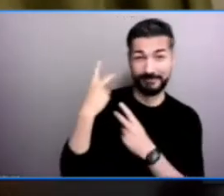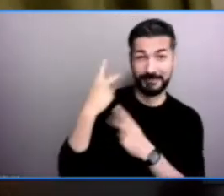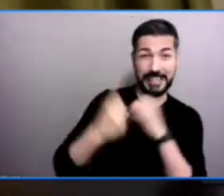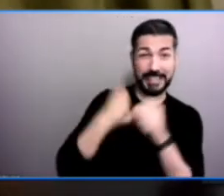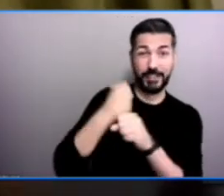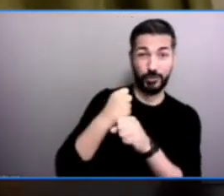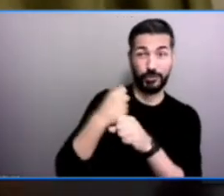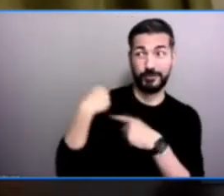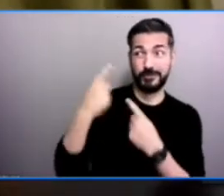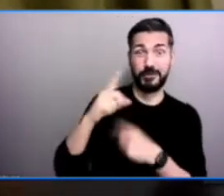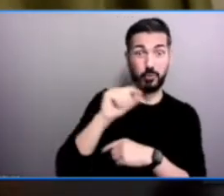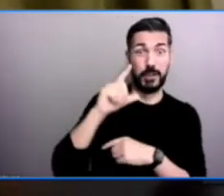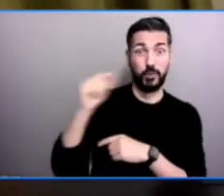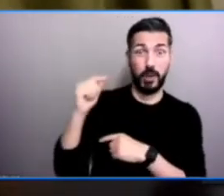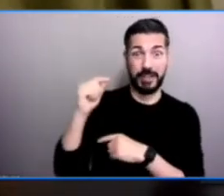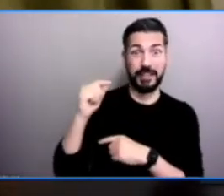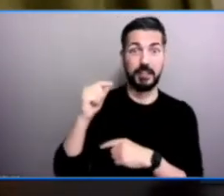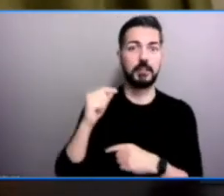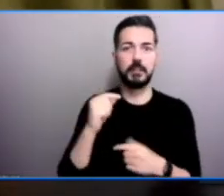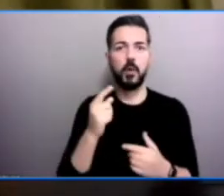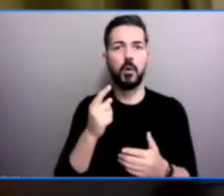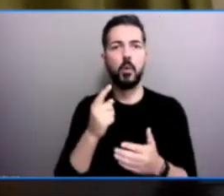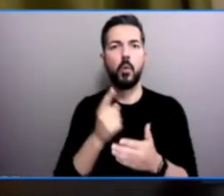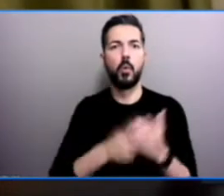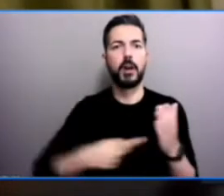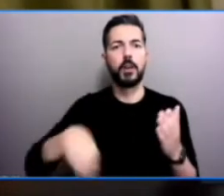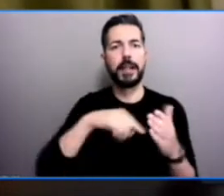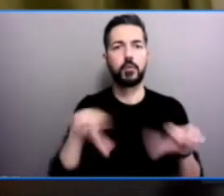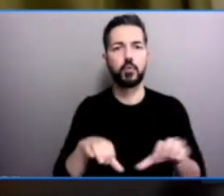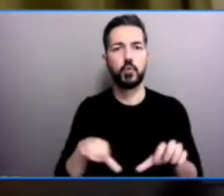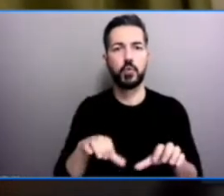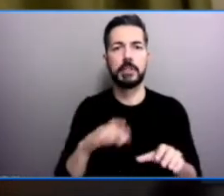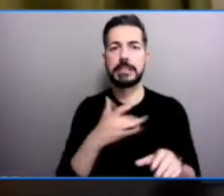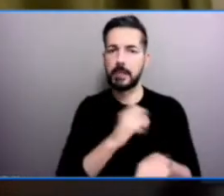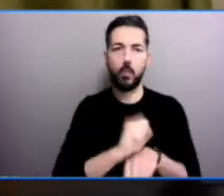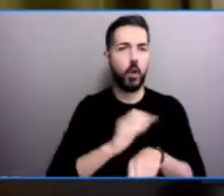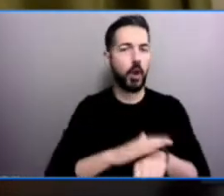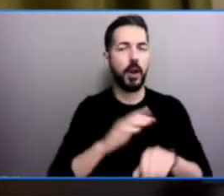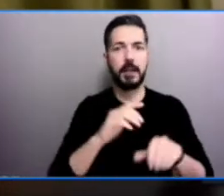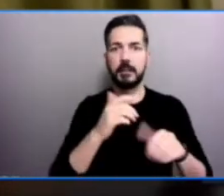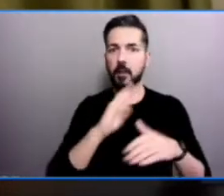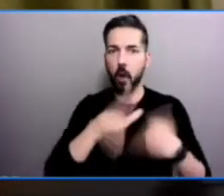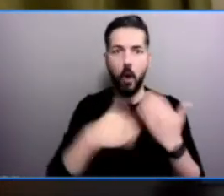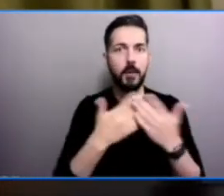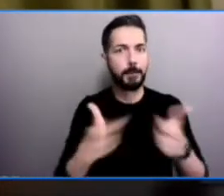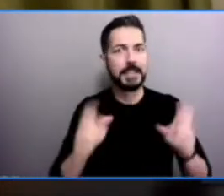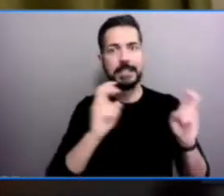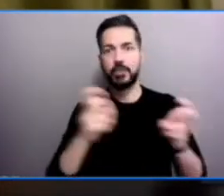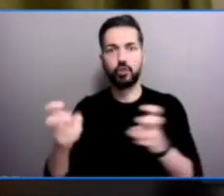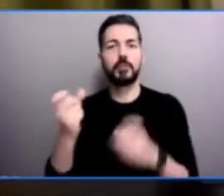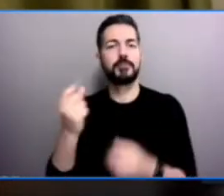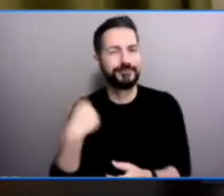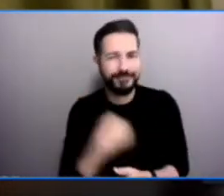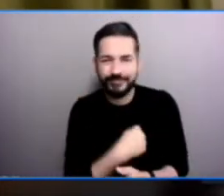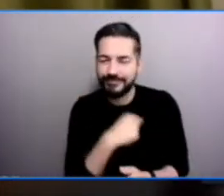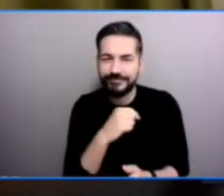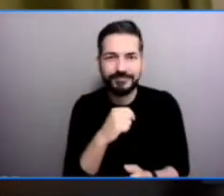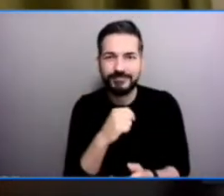And that's the thing to me, why I'm here, what I want to talk about is that investment coming